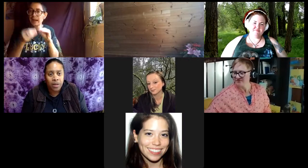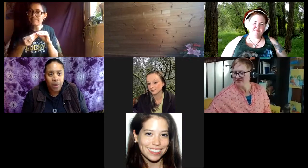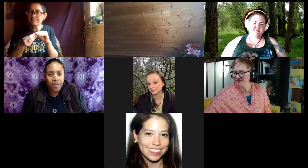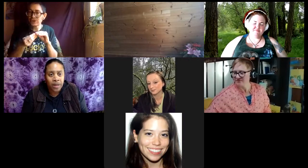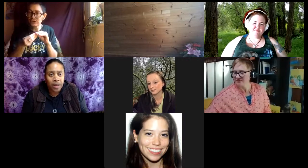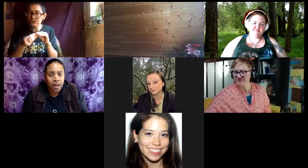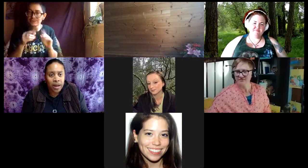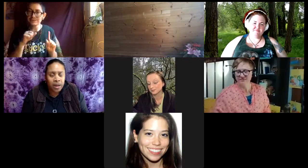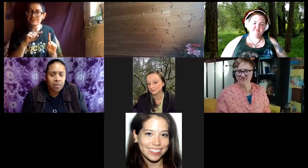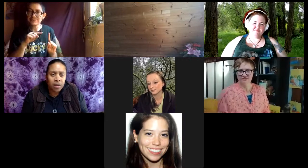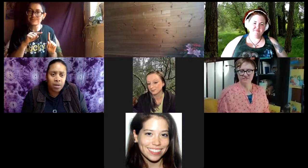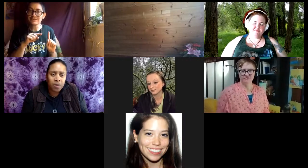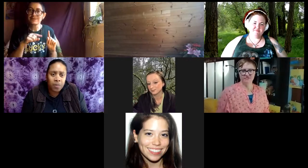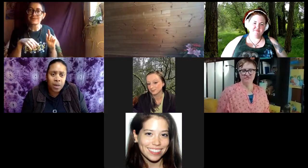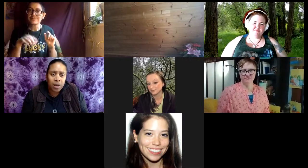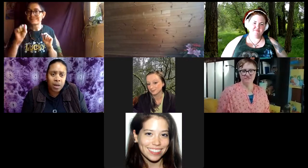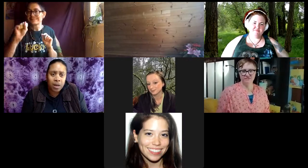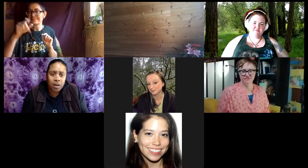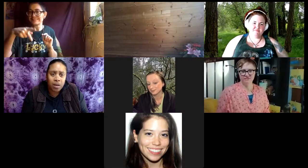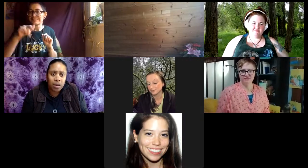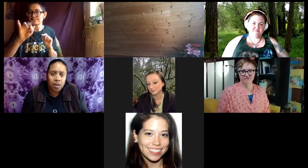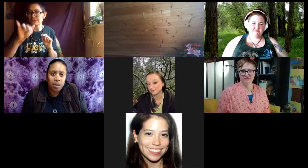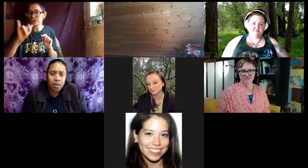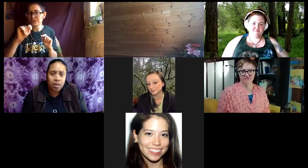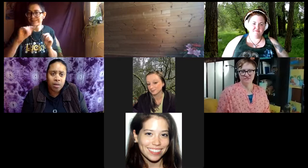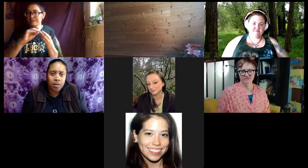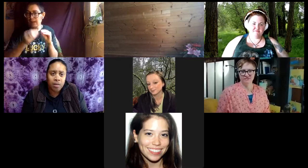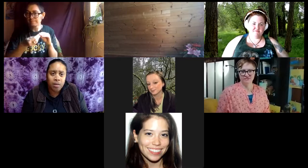And so as I look at it, you pick.